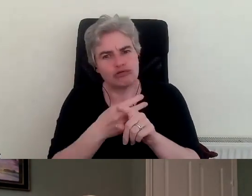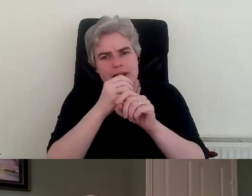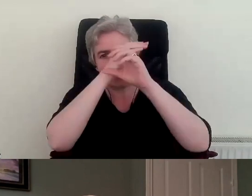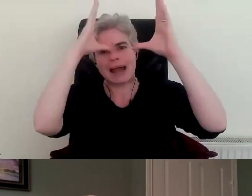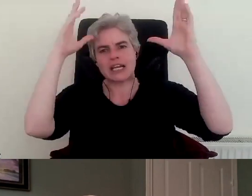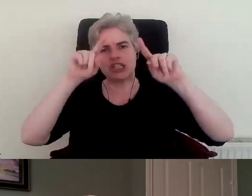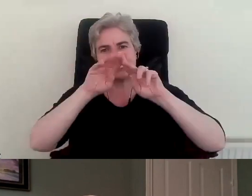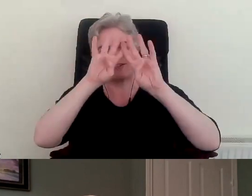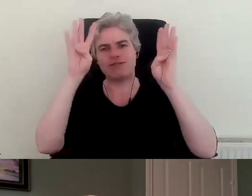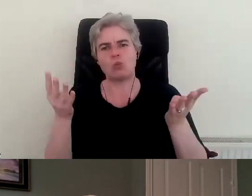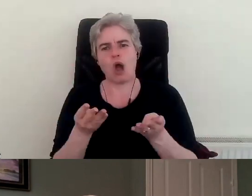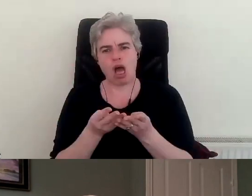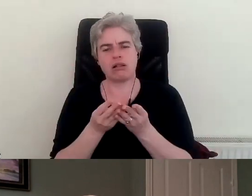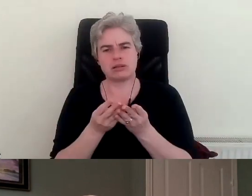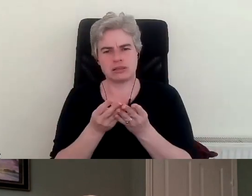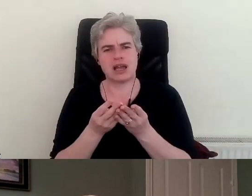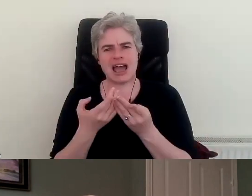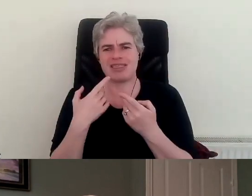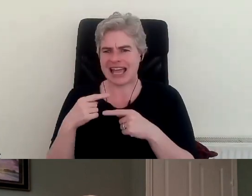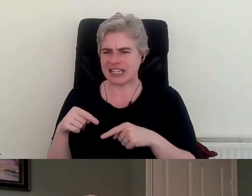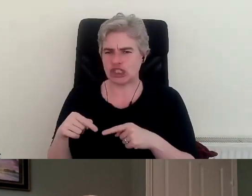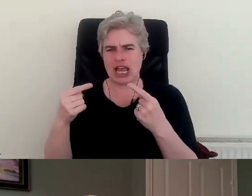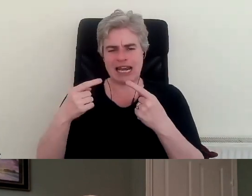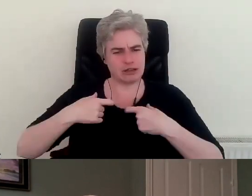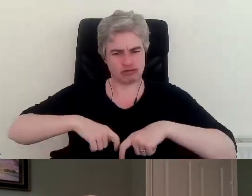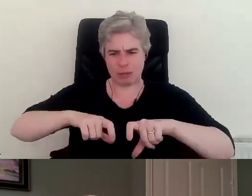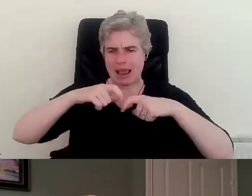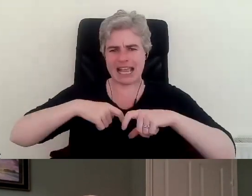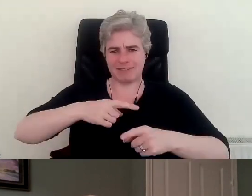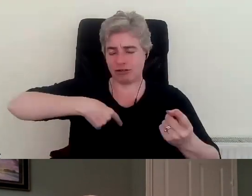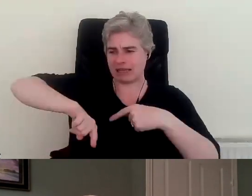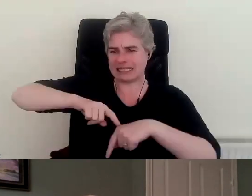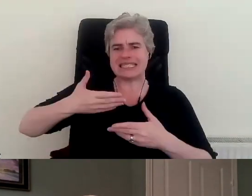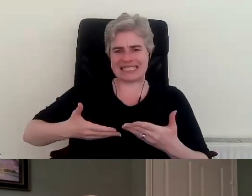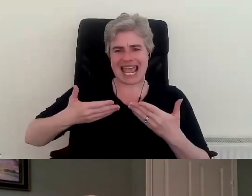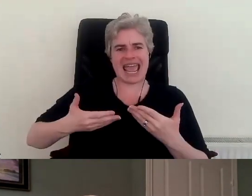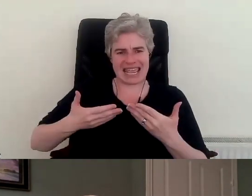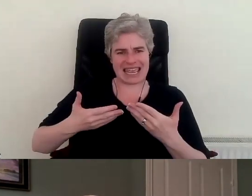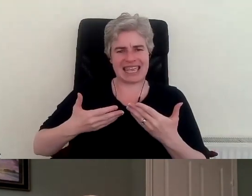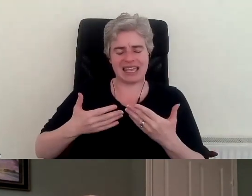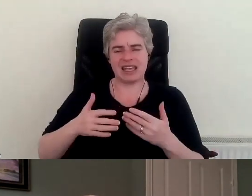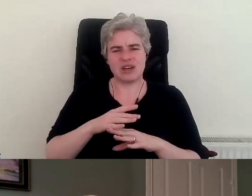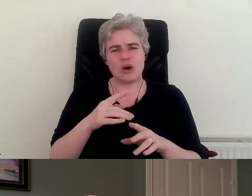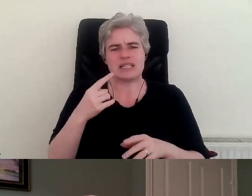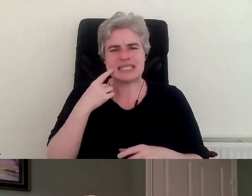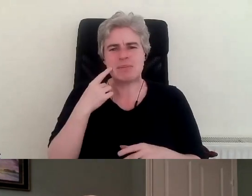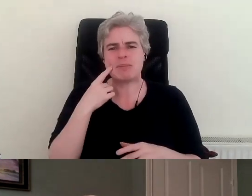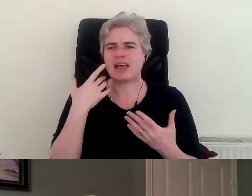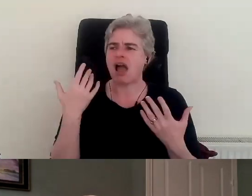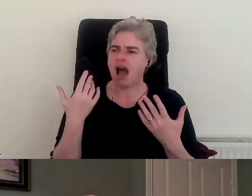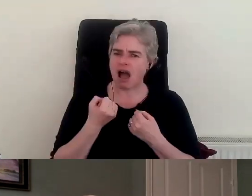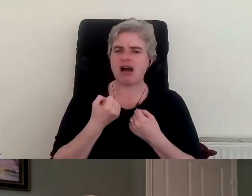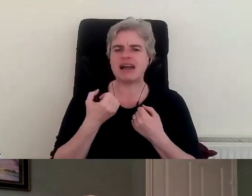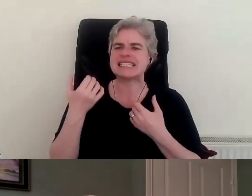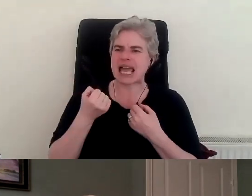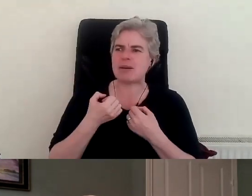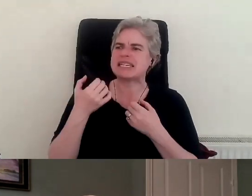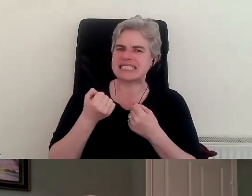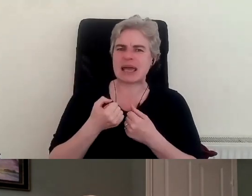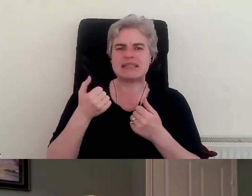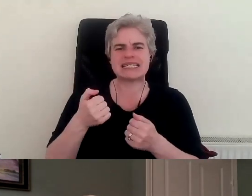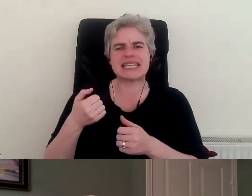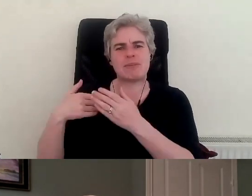world. And I think that challenge remains even for us today, not to simply rest on the laurels of the past,